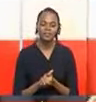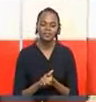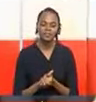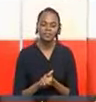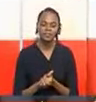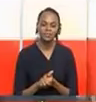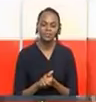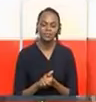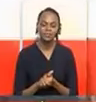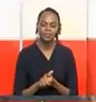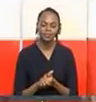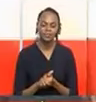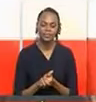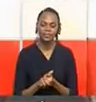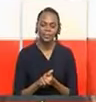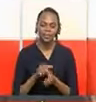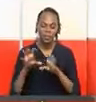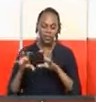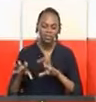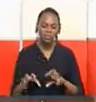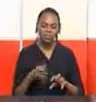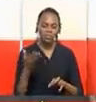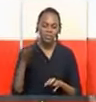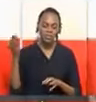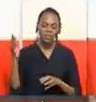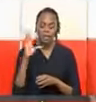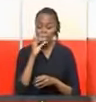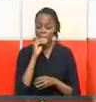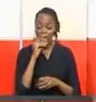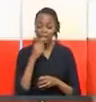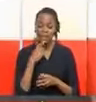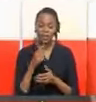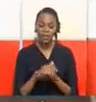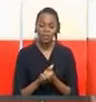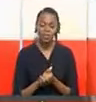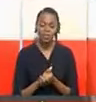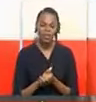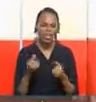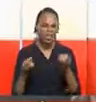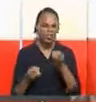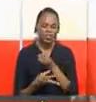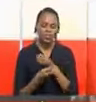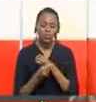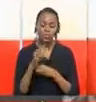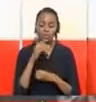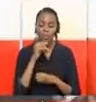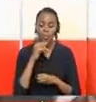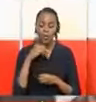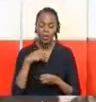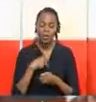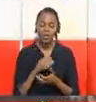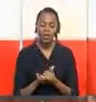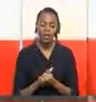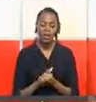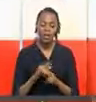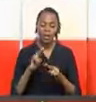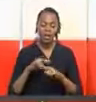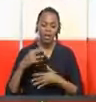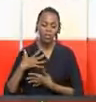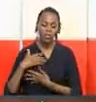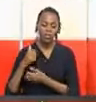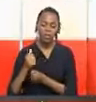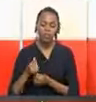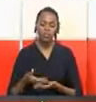Now, if there's one thing that I could say defined my dad, it would be his faith and devotion to